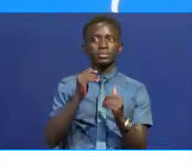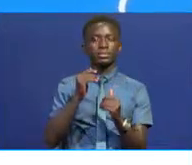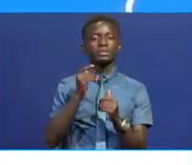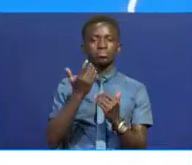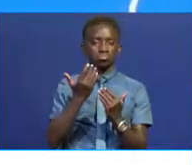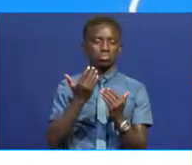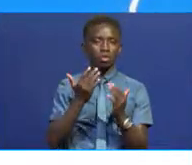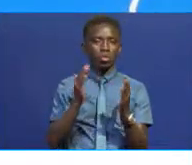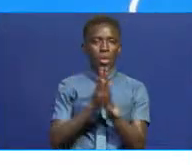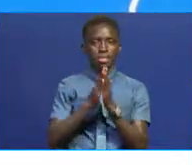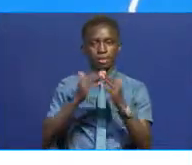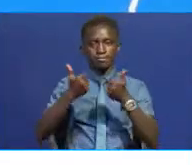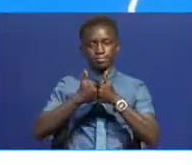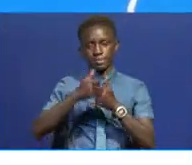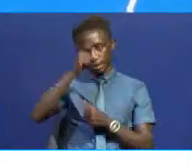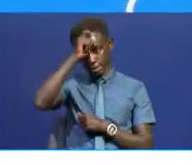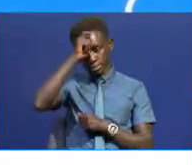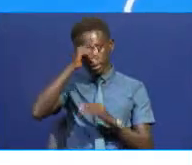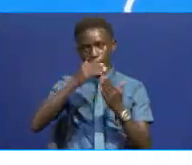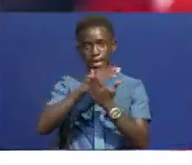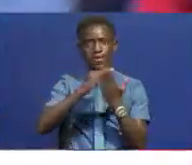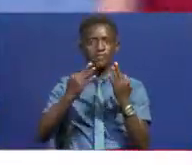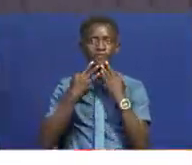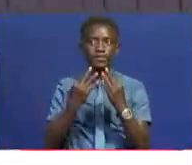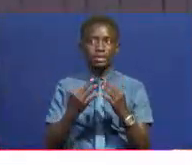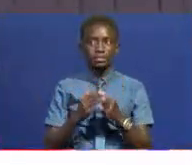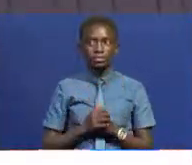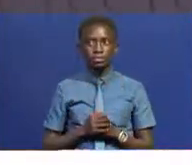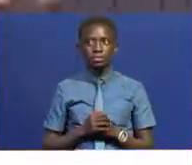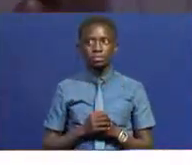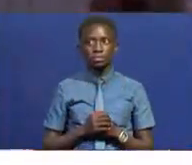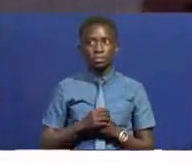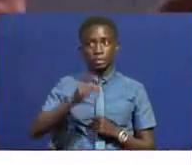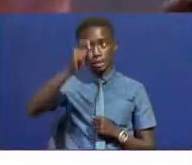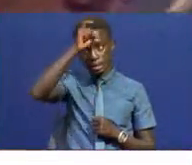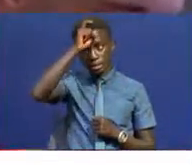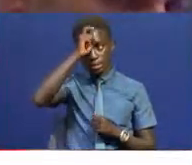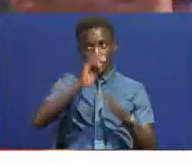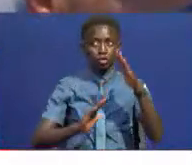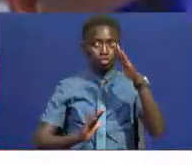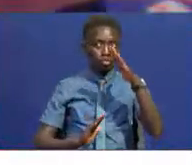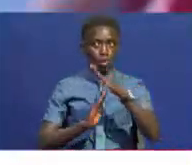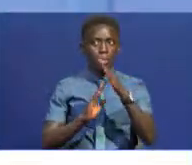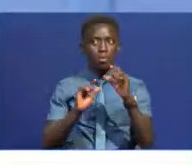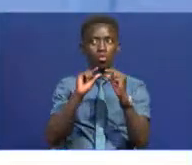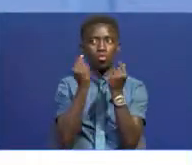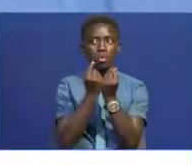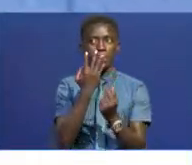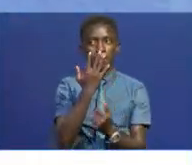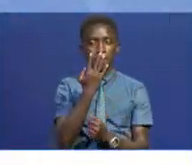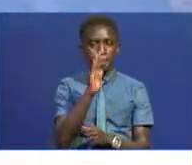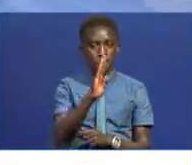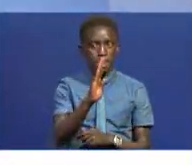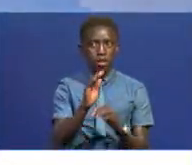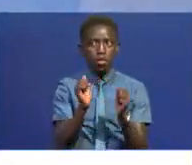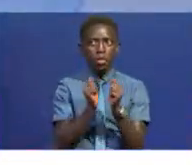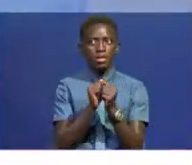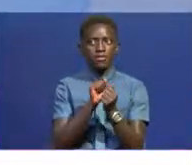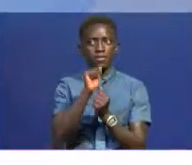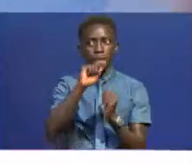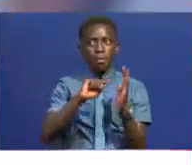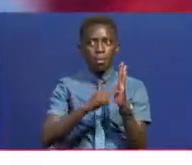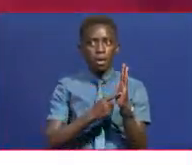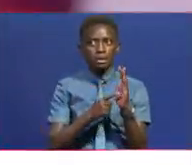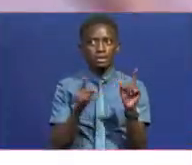semi-finals. And surely an opportunity, a first goal straight away. Egypt topped Group B with 9 points, while Libya finished as runners-up